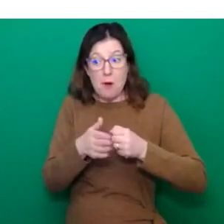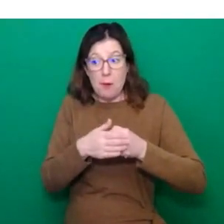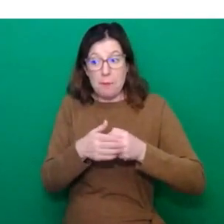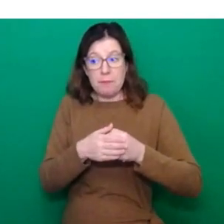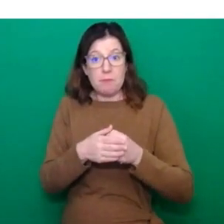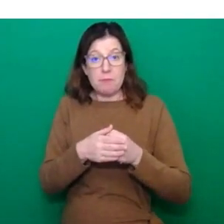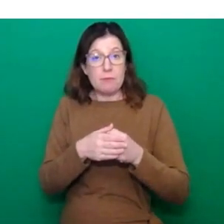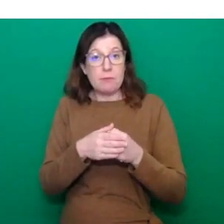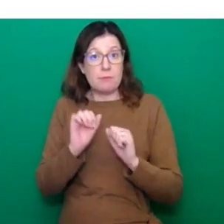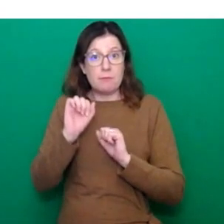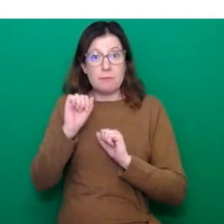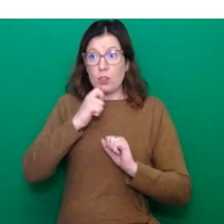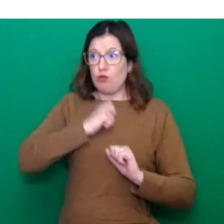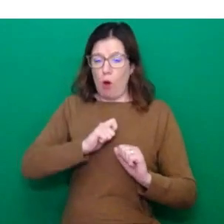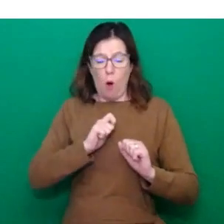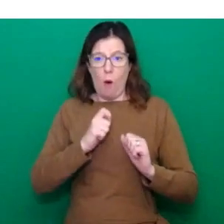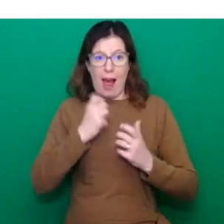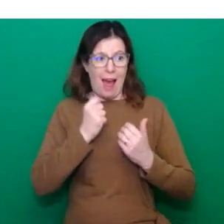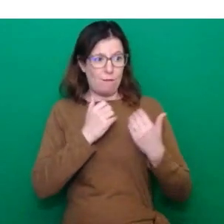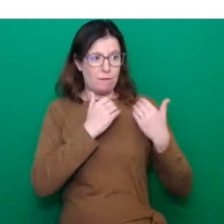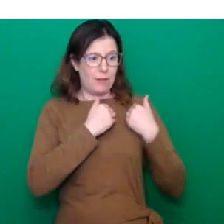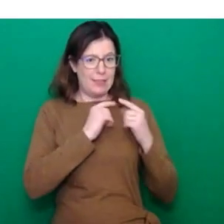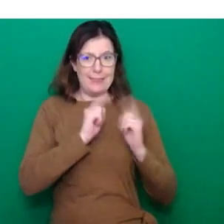those different bits of the role fit together.